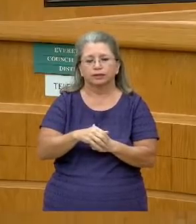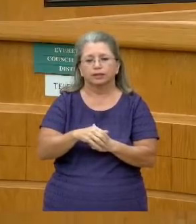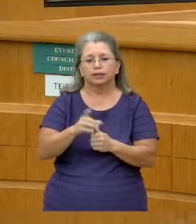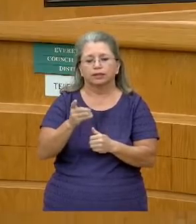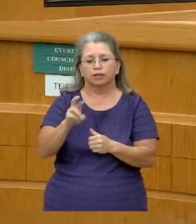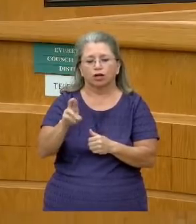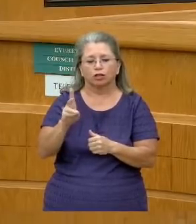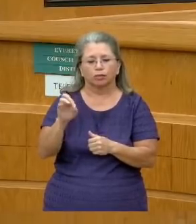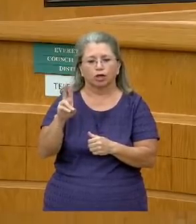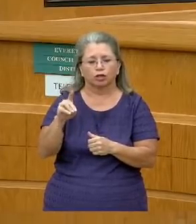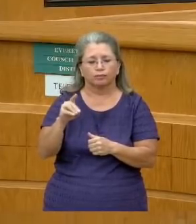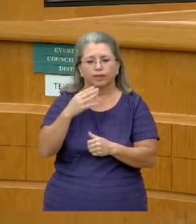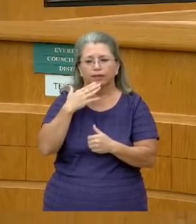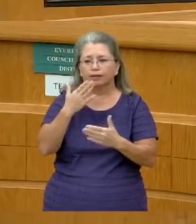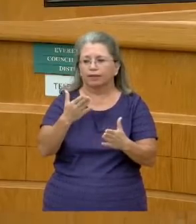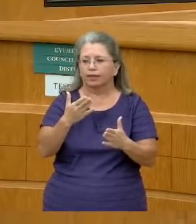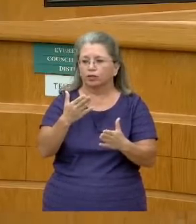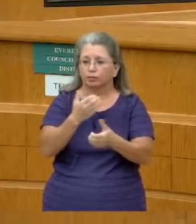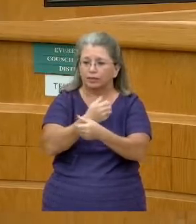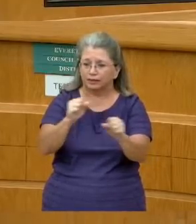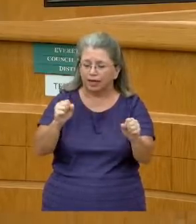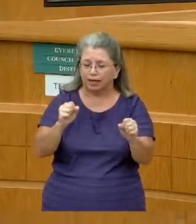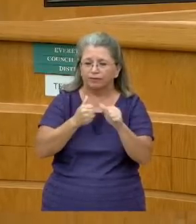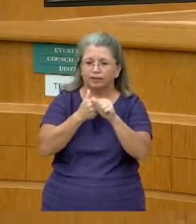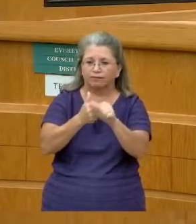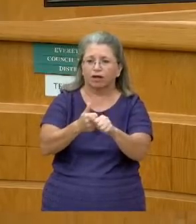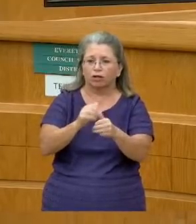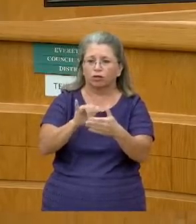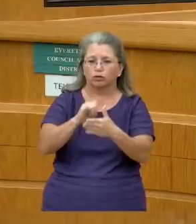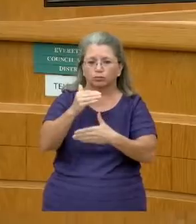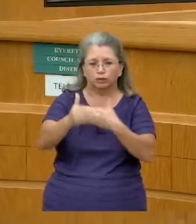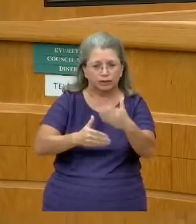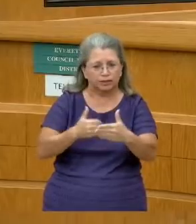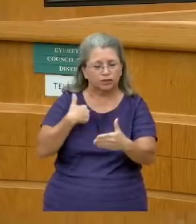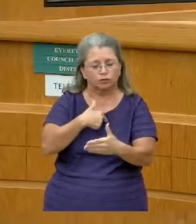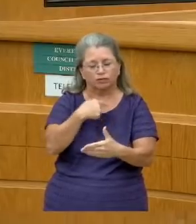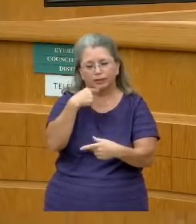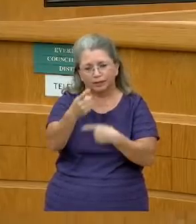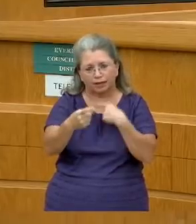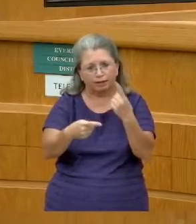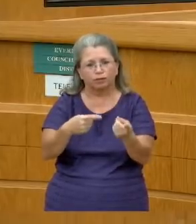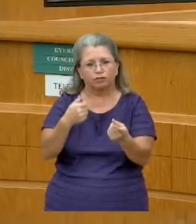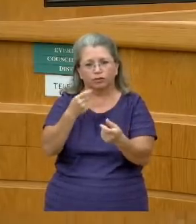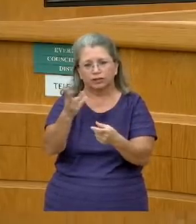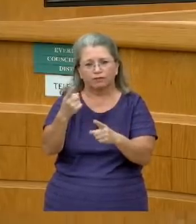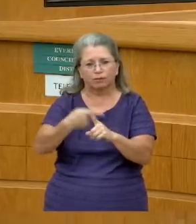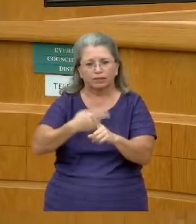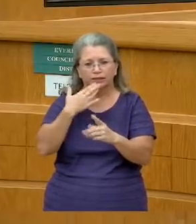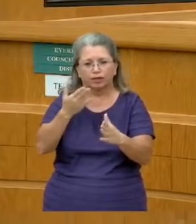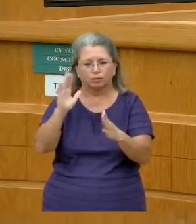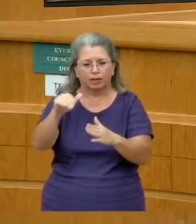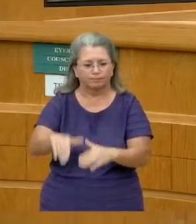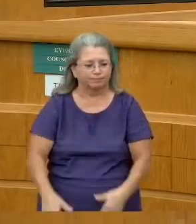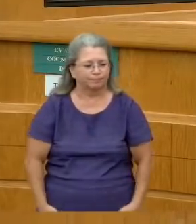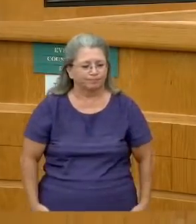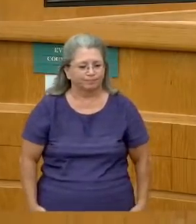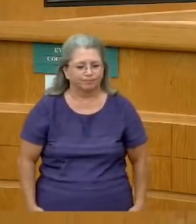Dr. Bird. Thank you. You guys be safe and follow those guidelines that we've been telling you for many months. Thanks. Bye-bye.